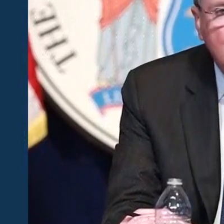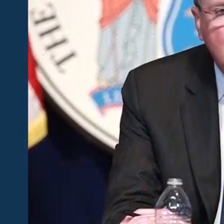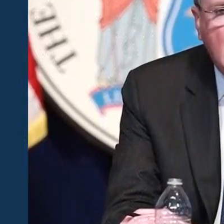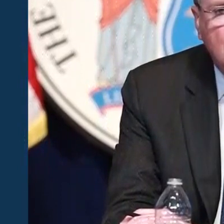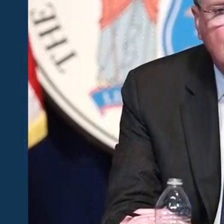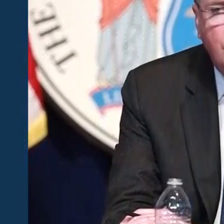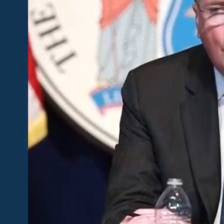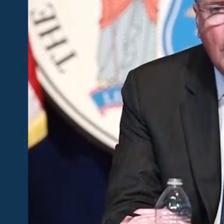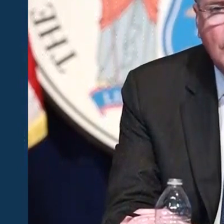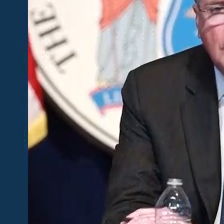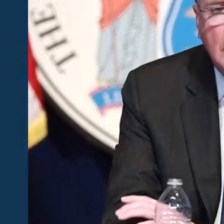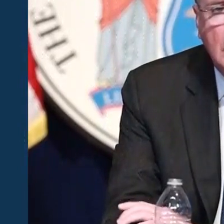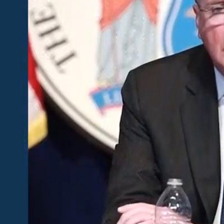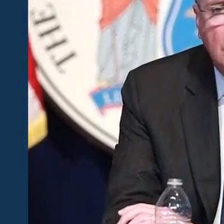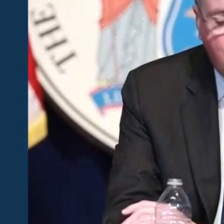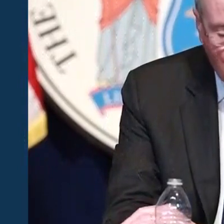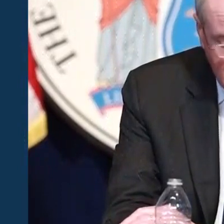of